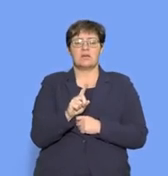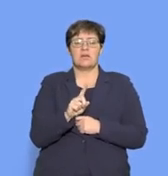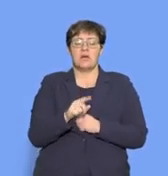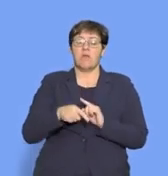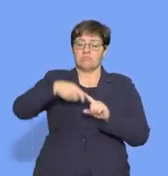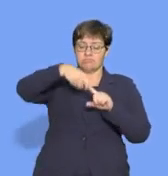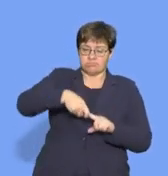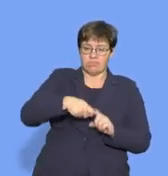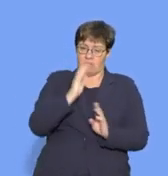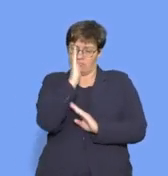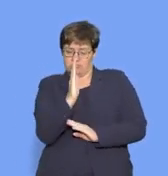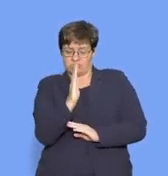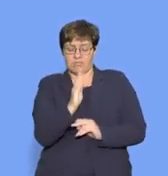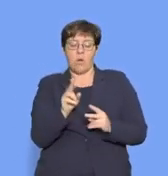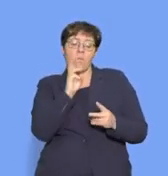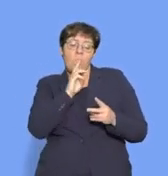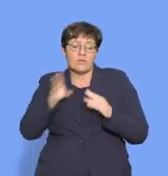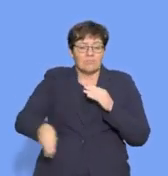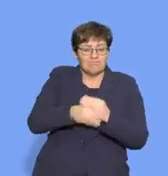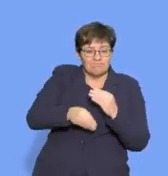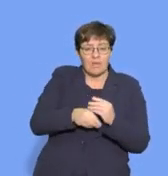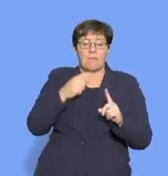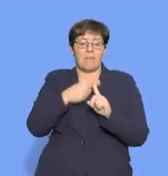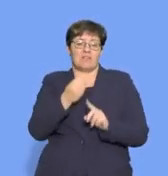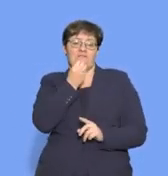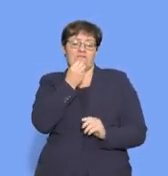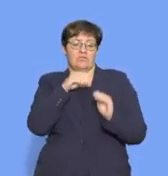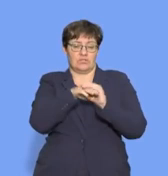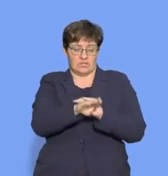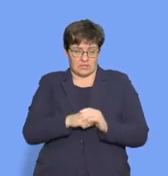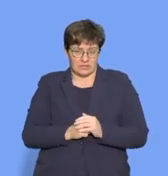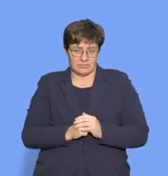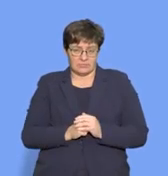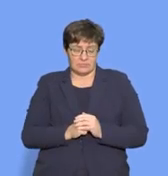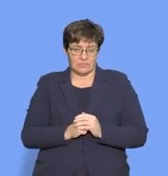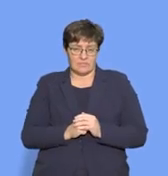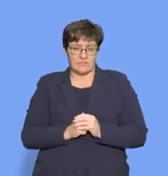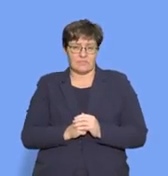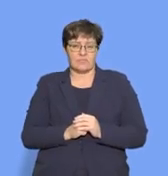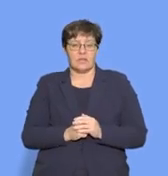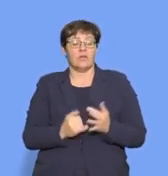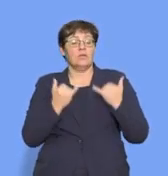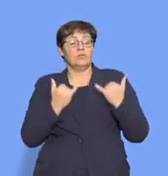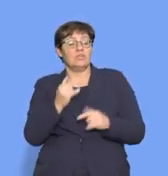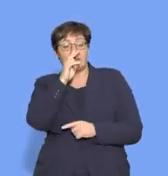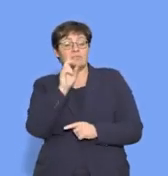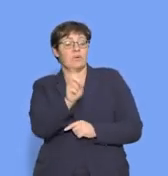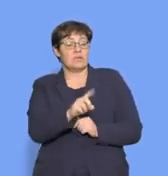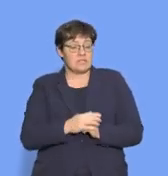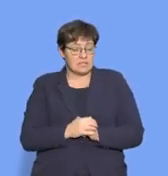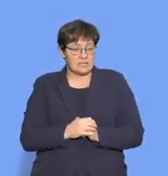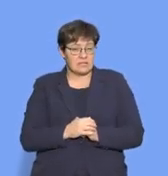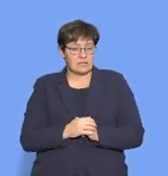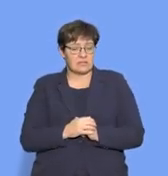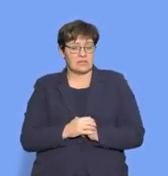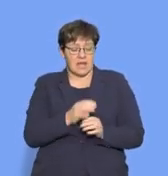anchoring, water absorption, and food storage. What we're going to look at today